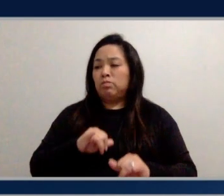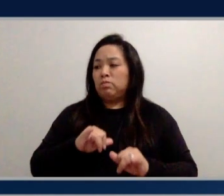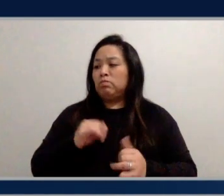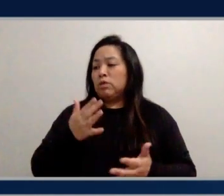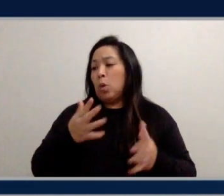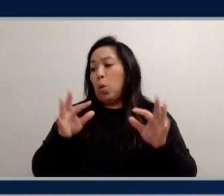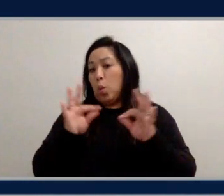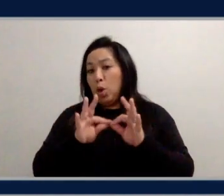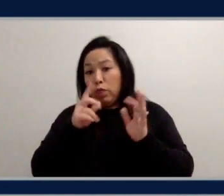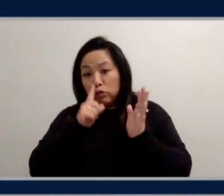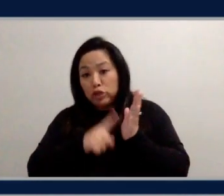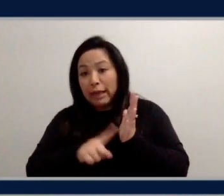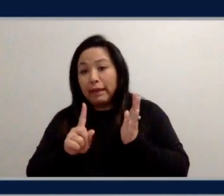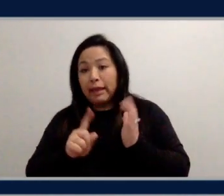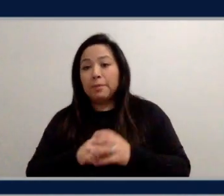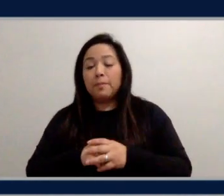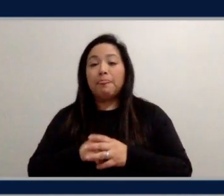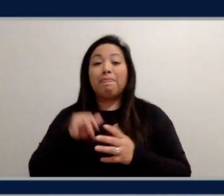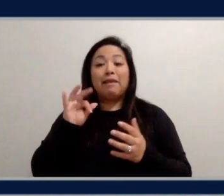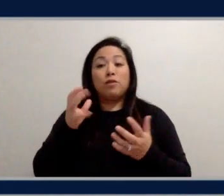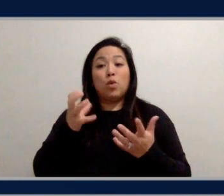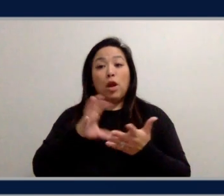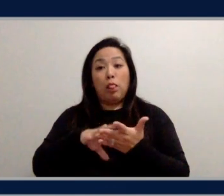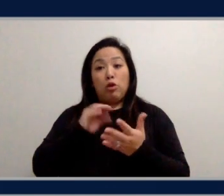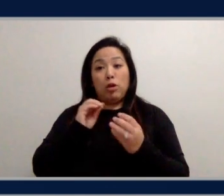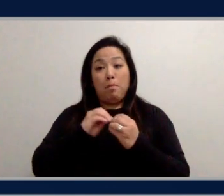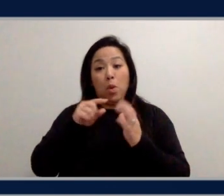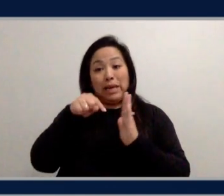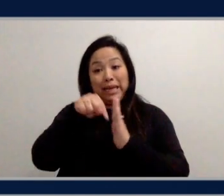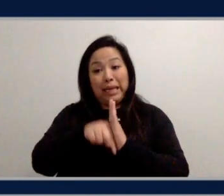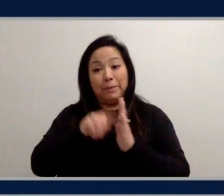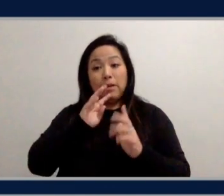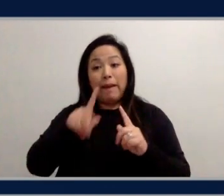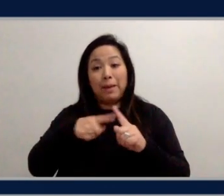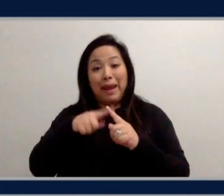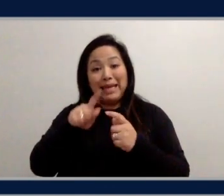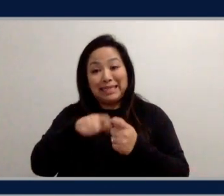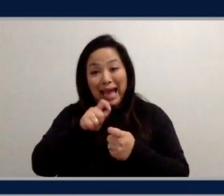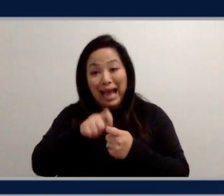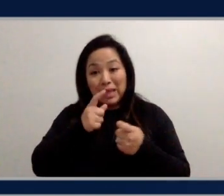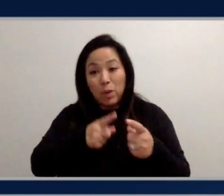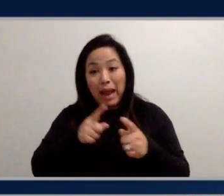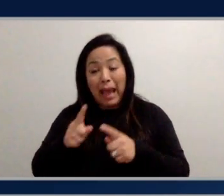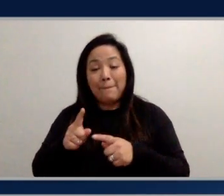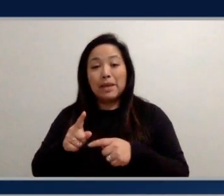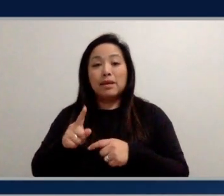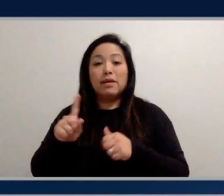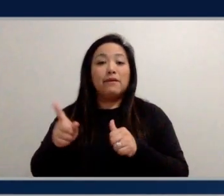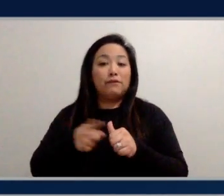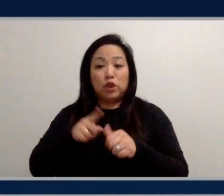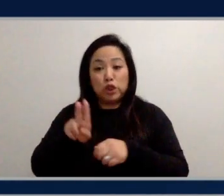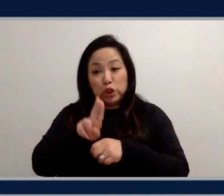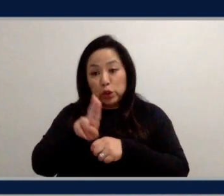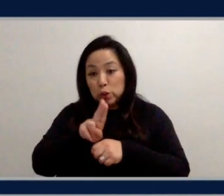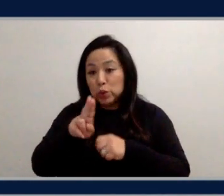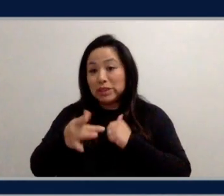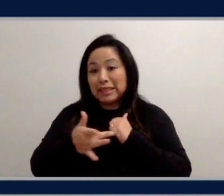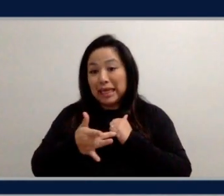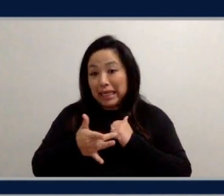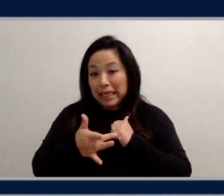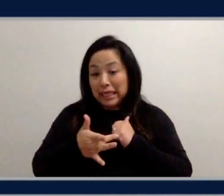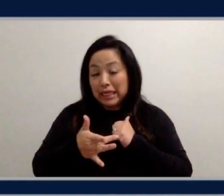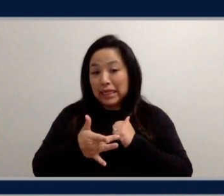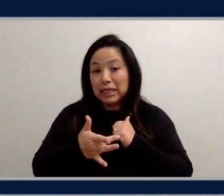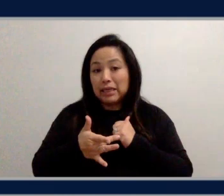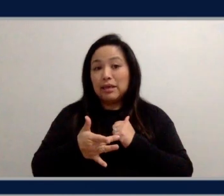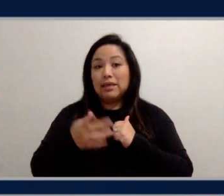out. And if you want to learn deeper about what exactly happened, you can first use the techniques, for example, to see that a